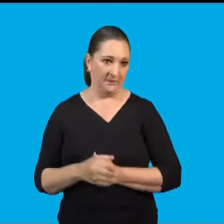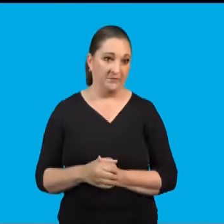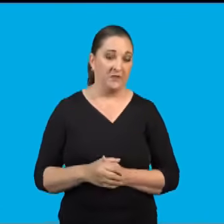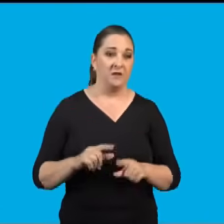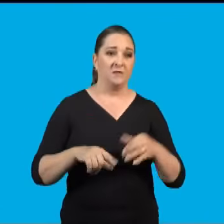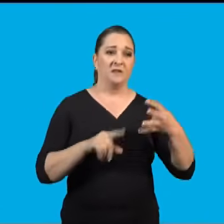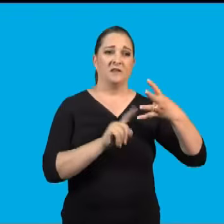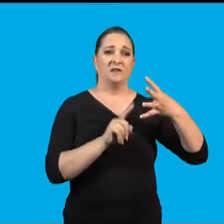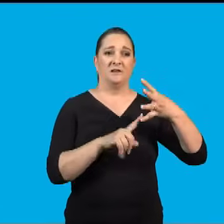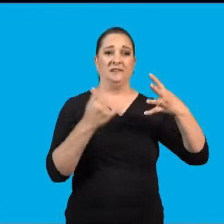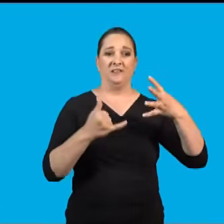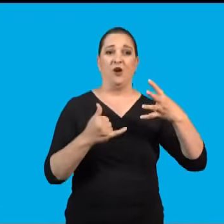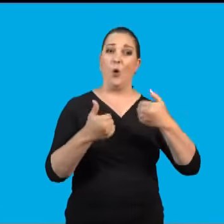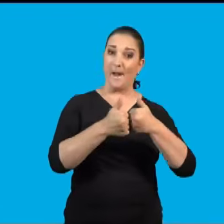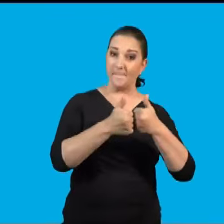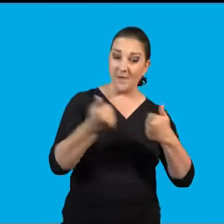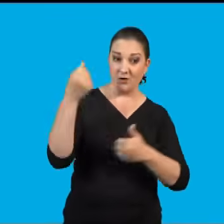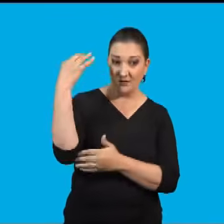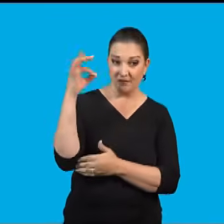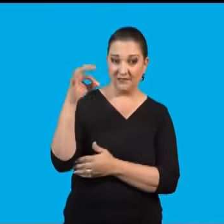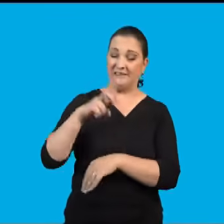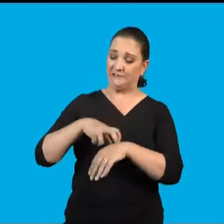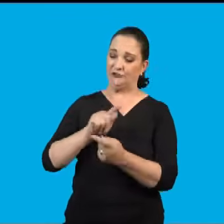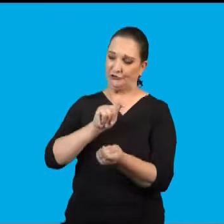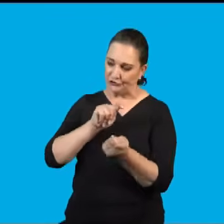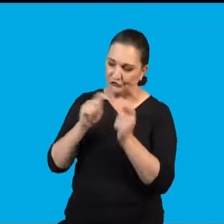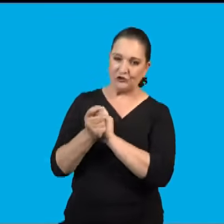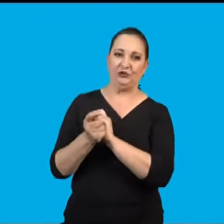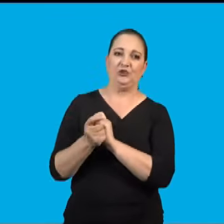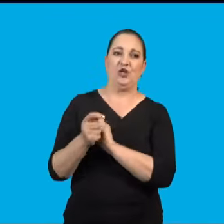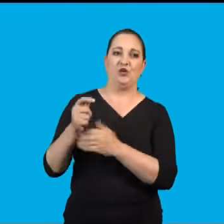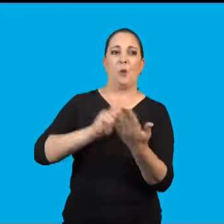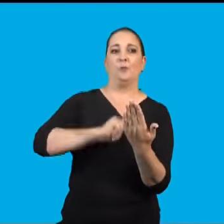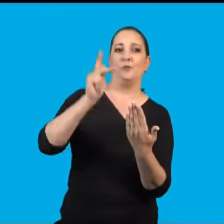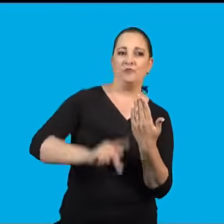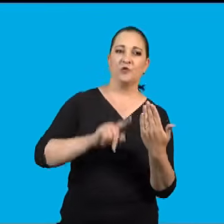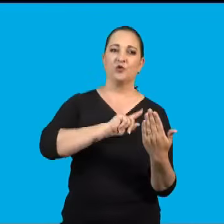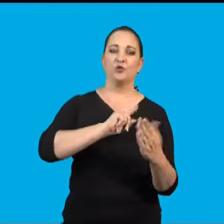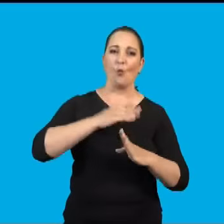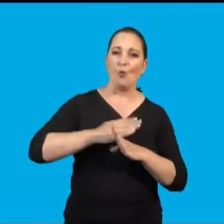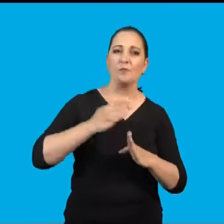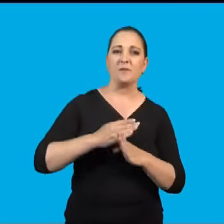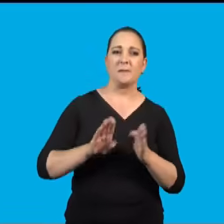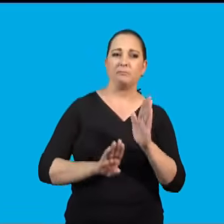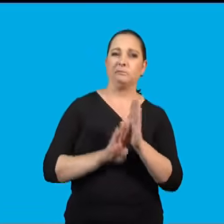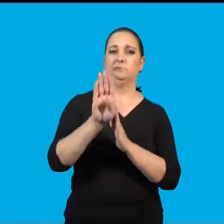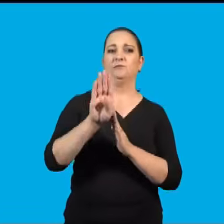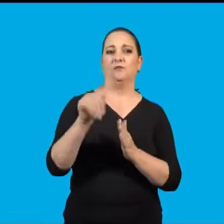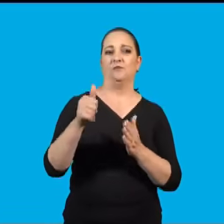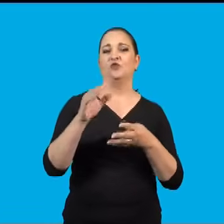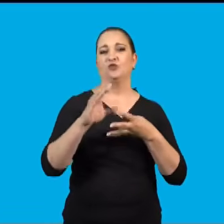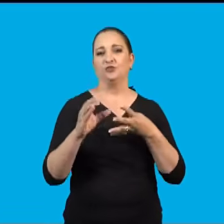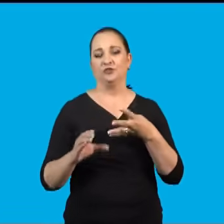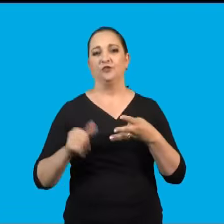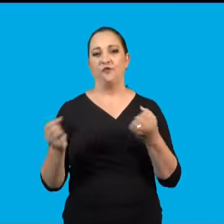to change its policies, which in turn would lead to better working conditions for the workers. So it's